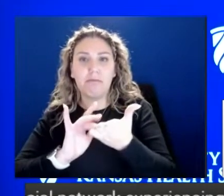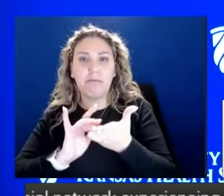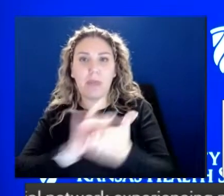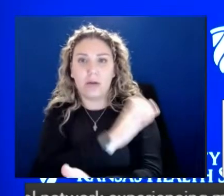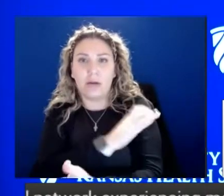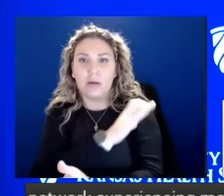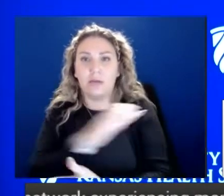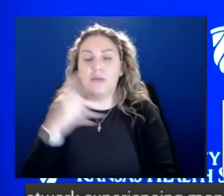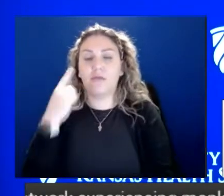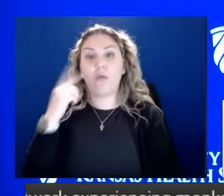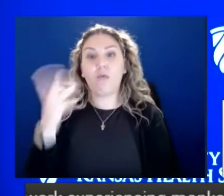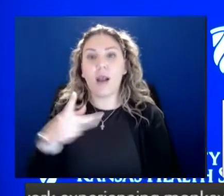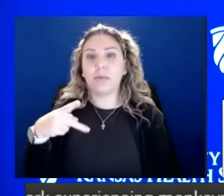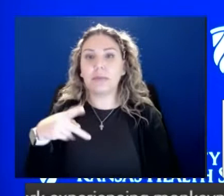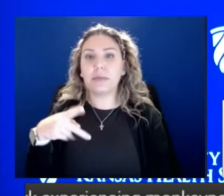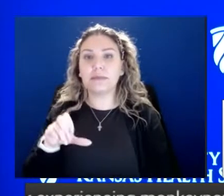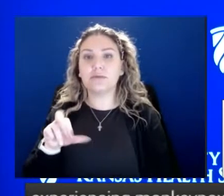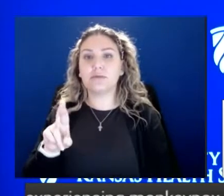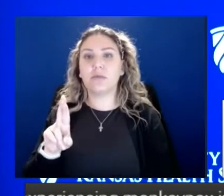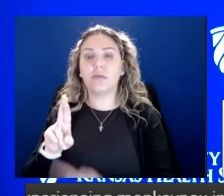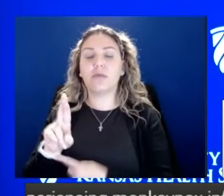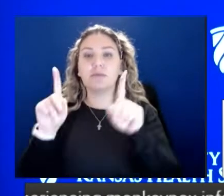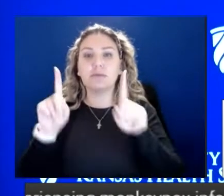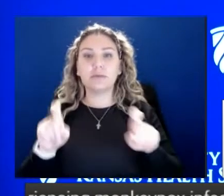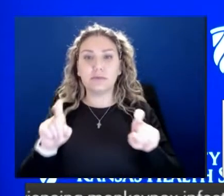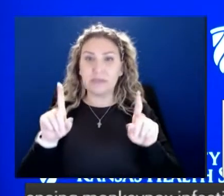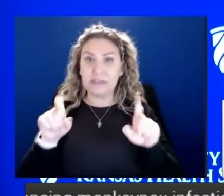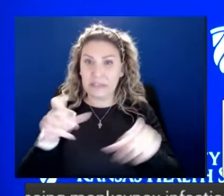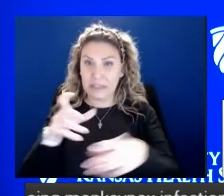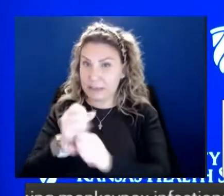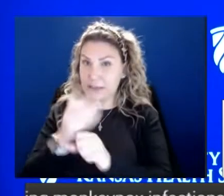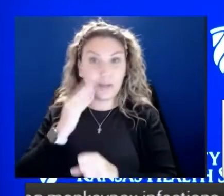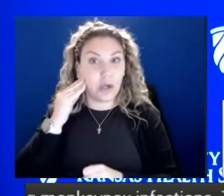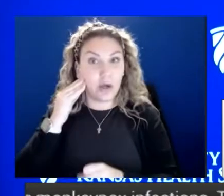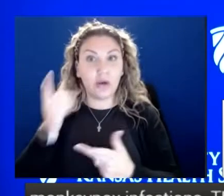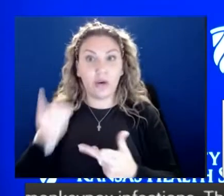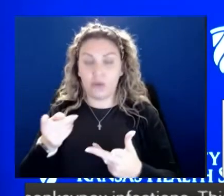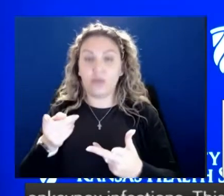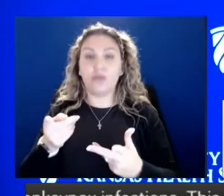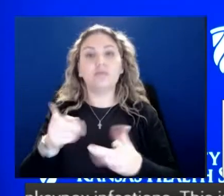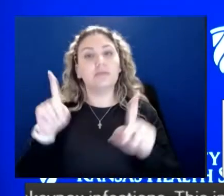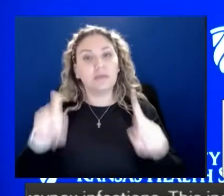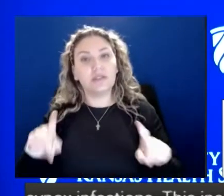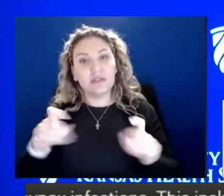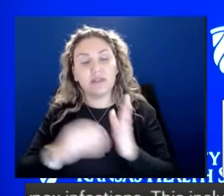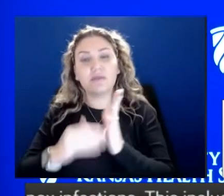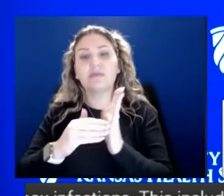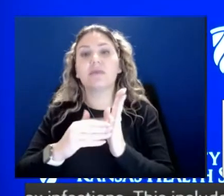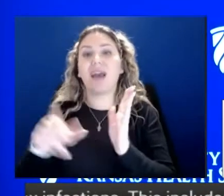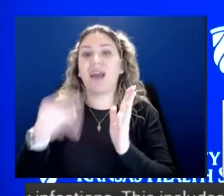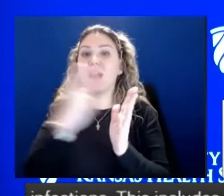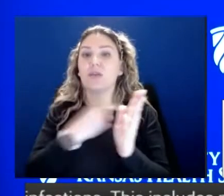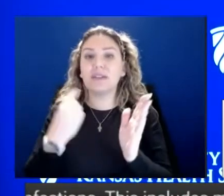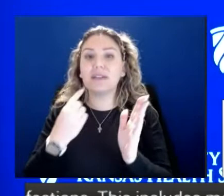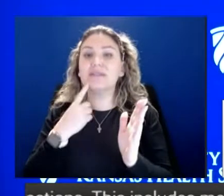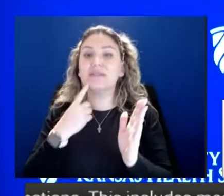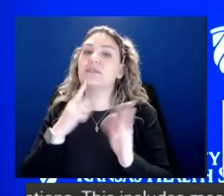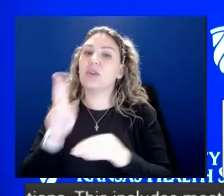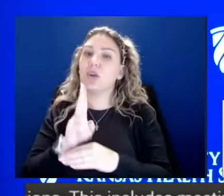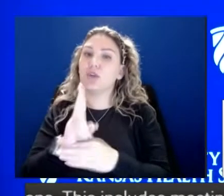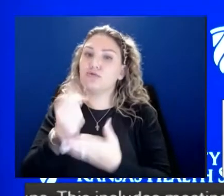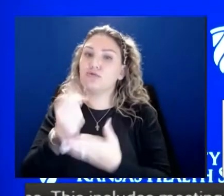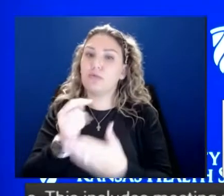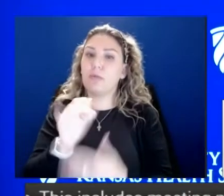at home? Because if you can get that, and especially if you are high risk, getting on those outpatient treatments like Paxlovid or the